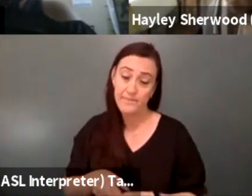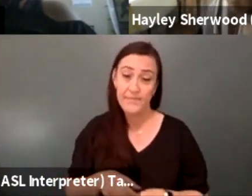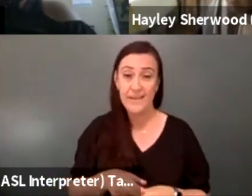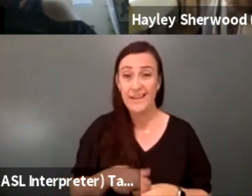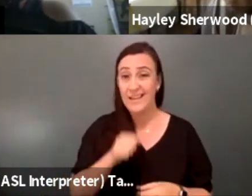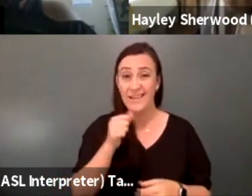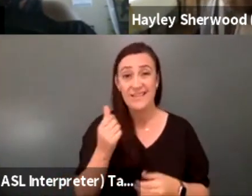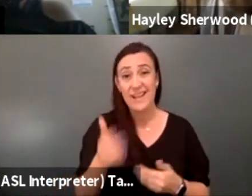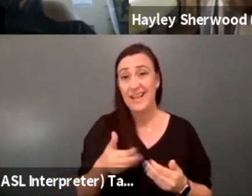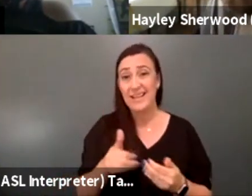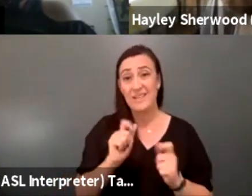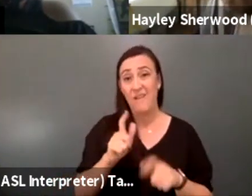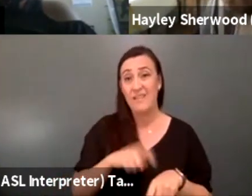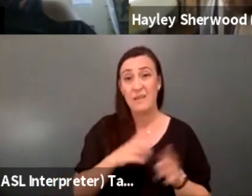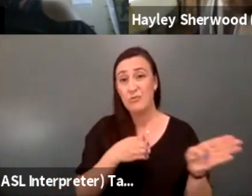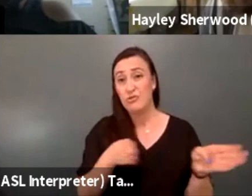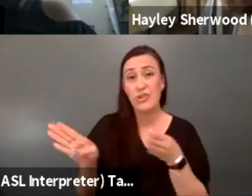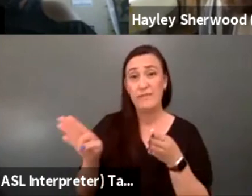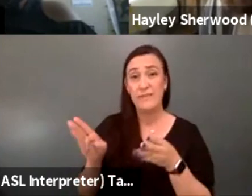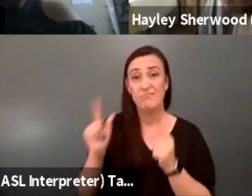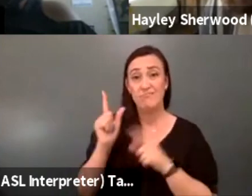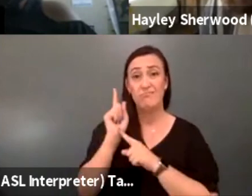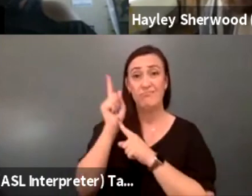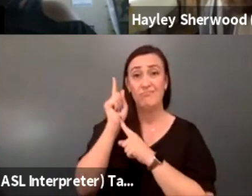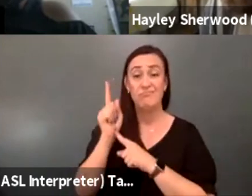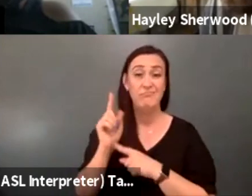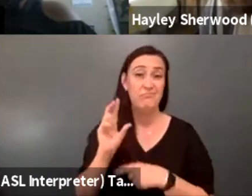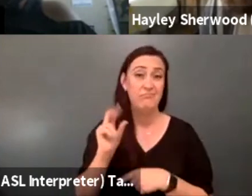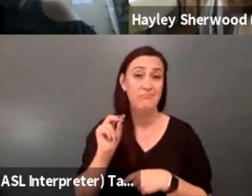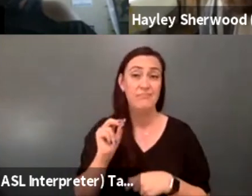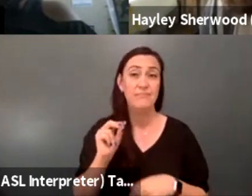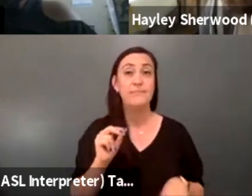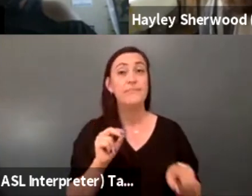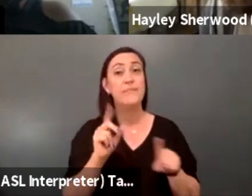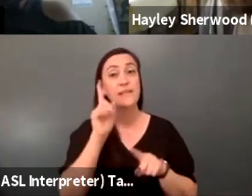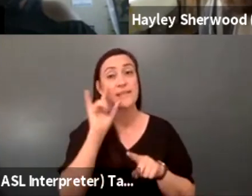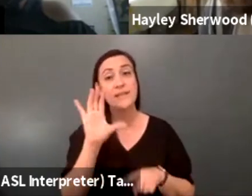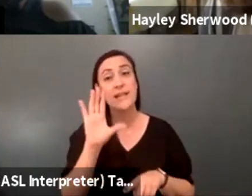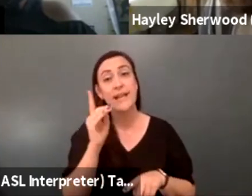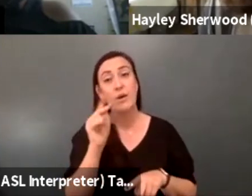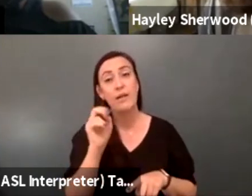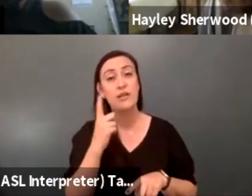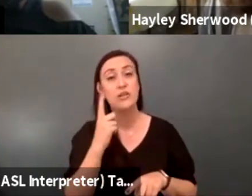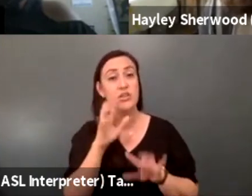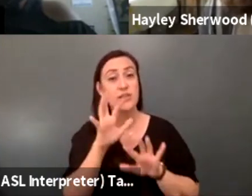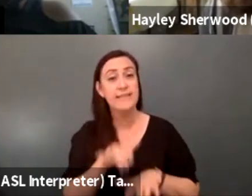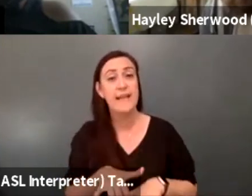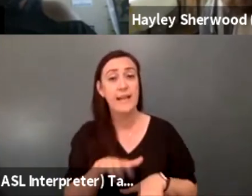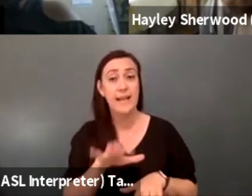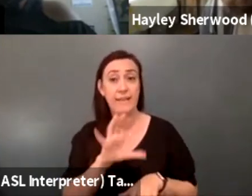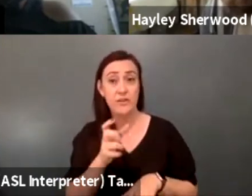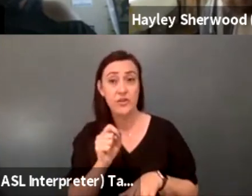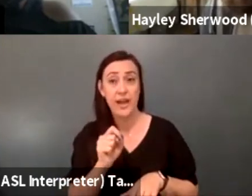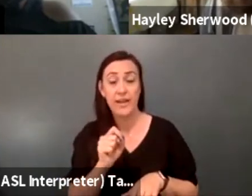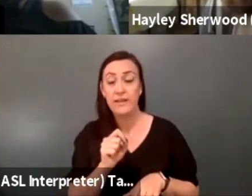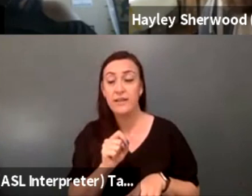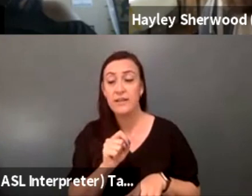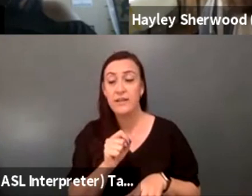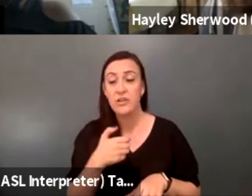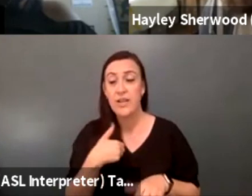to sort of shift a board overnight. So. And it sounds like Caroline, she just said in the chat that she had a brand